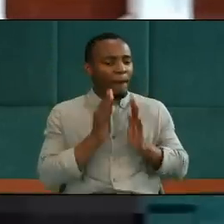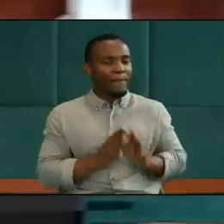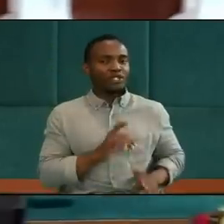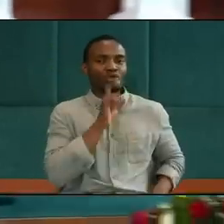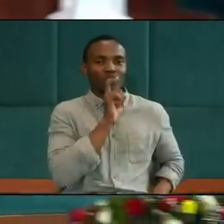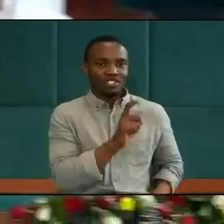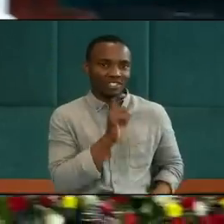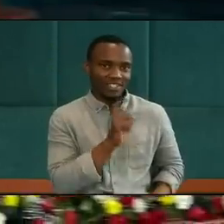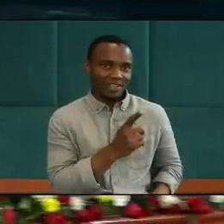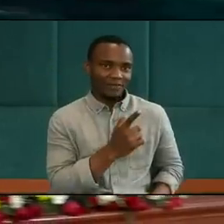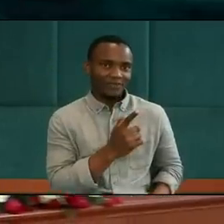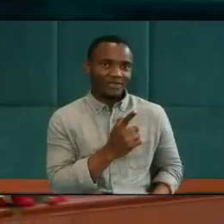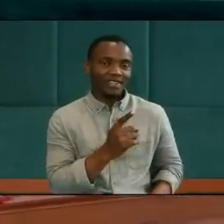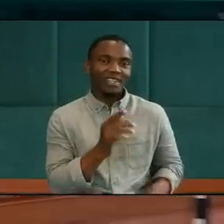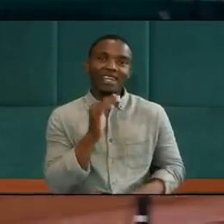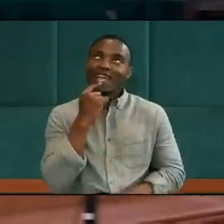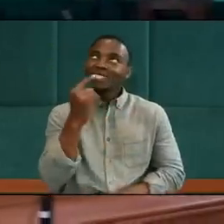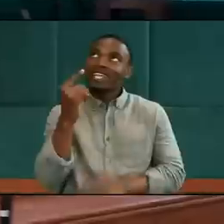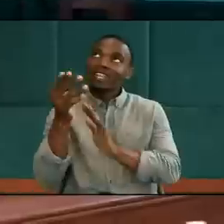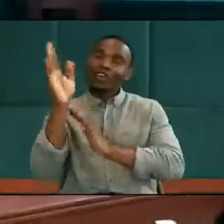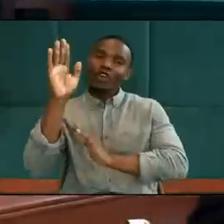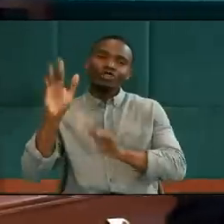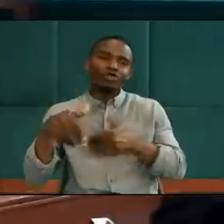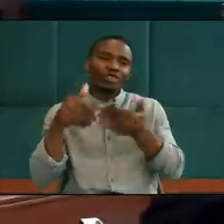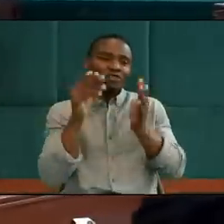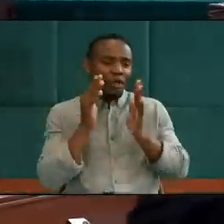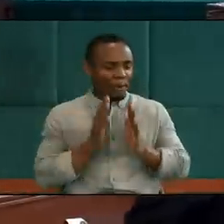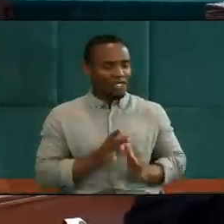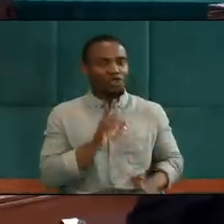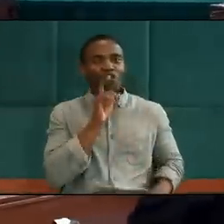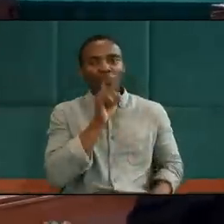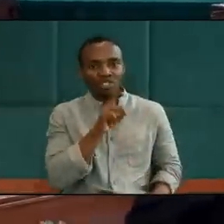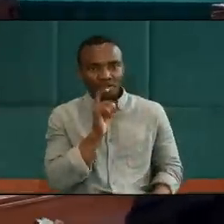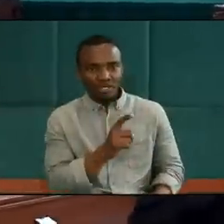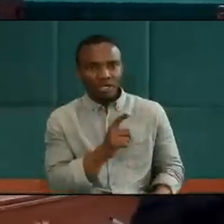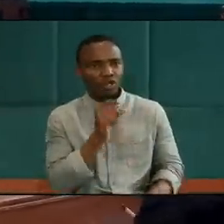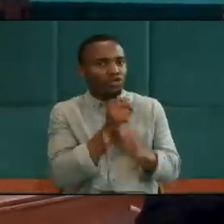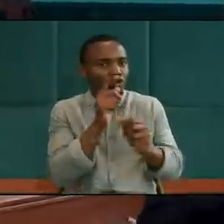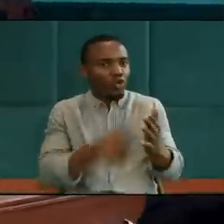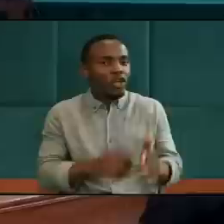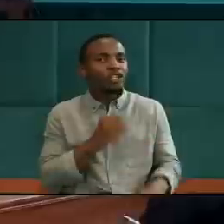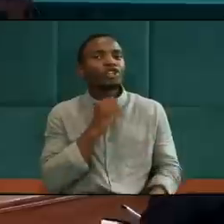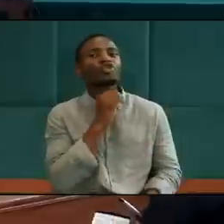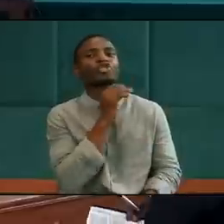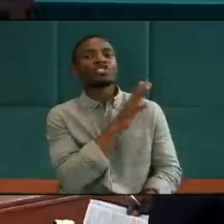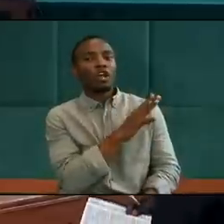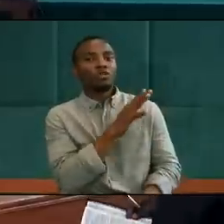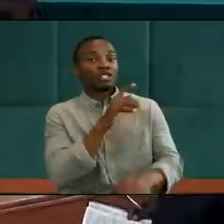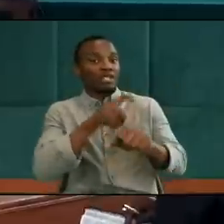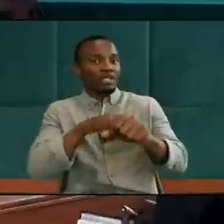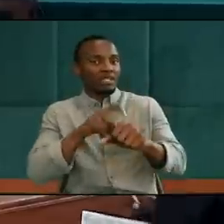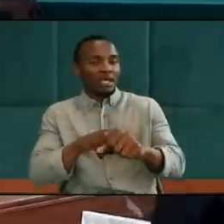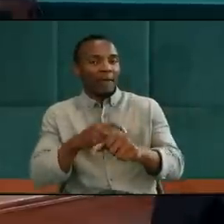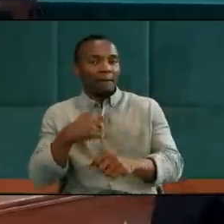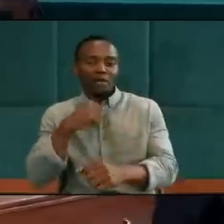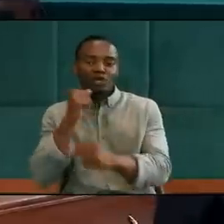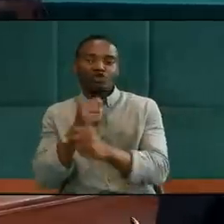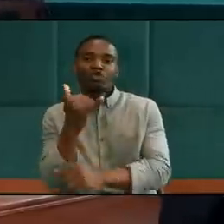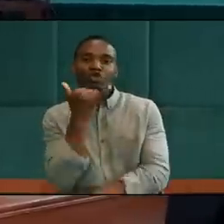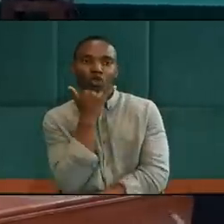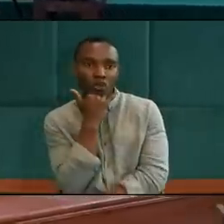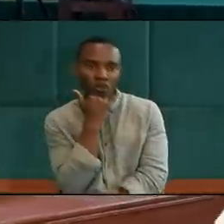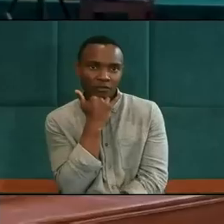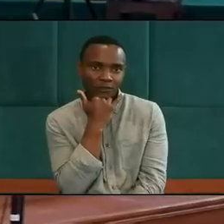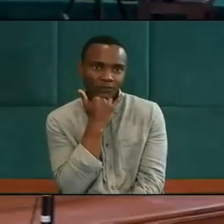I need a personal rooster to crow when I blunder.